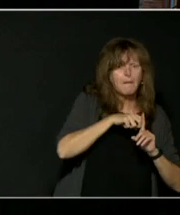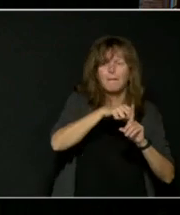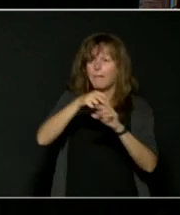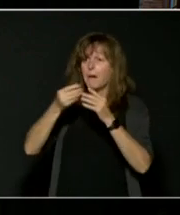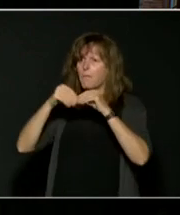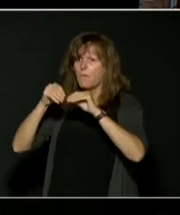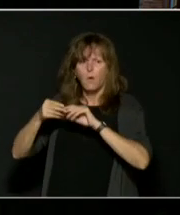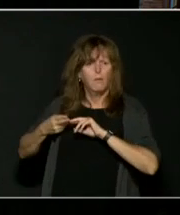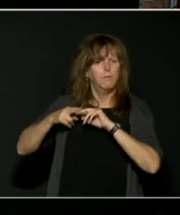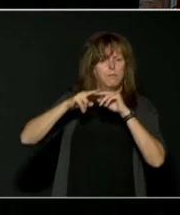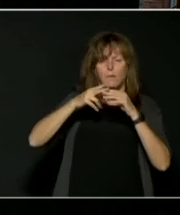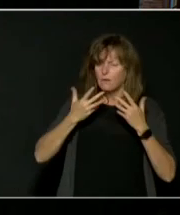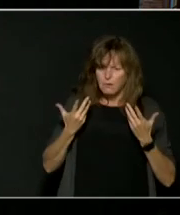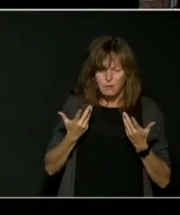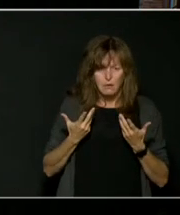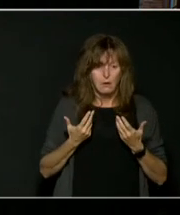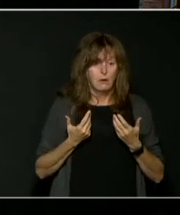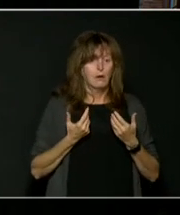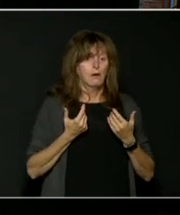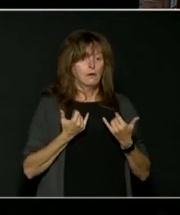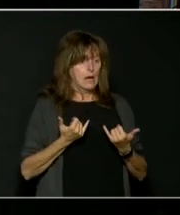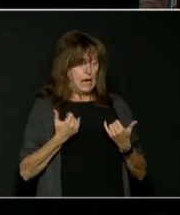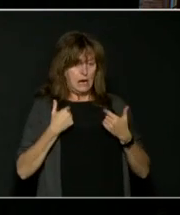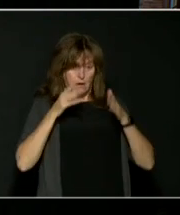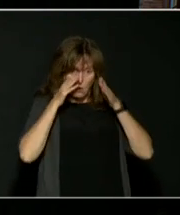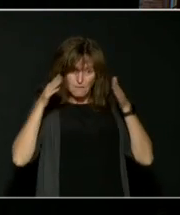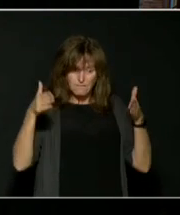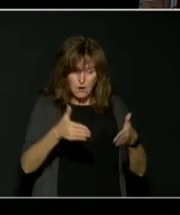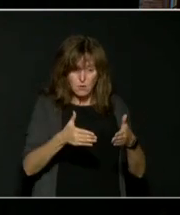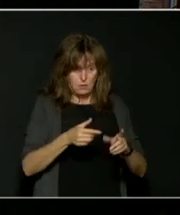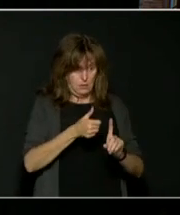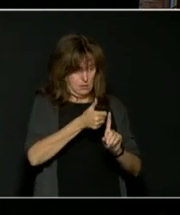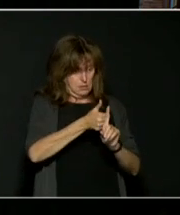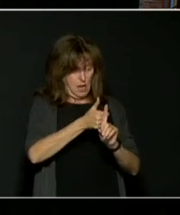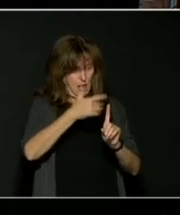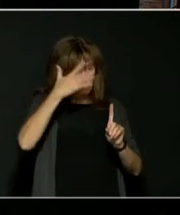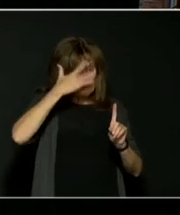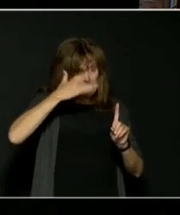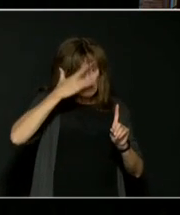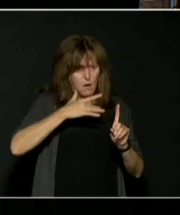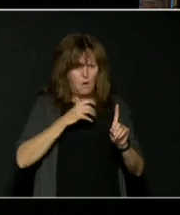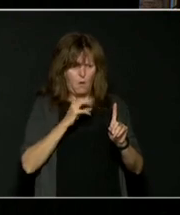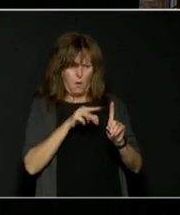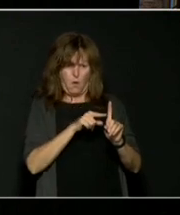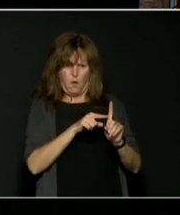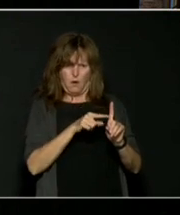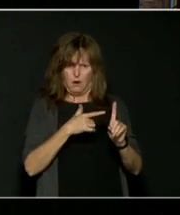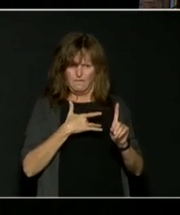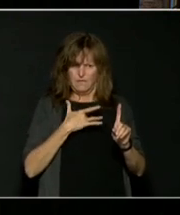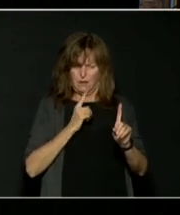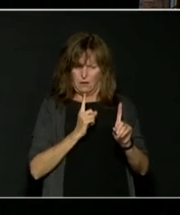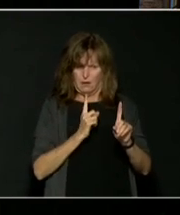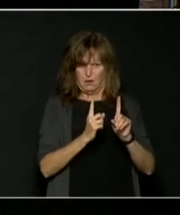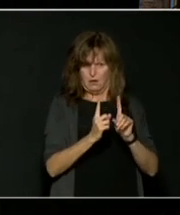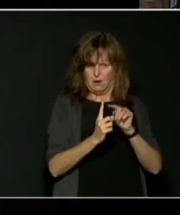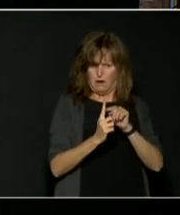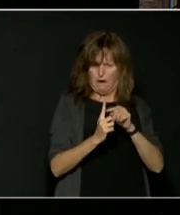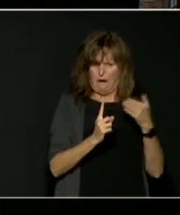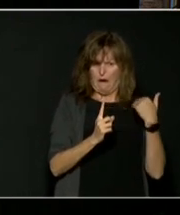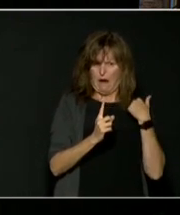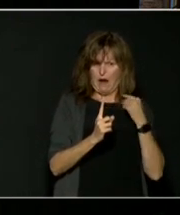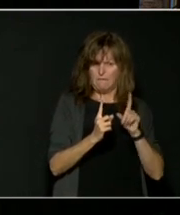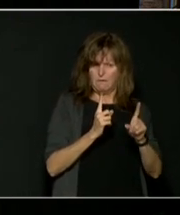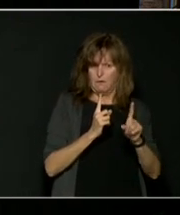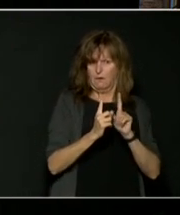to focus on people who are symptomatic, people who are contacts, people in outbreaks, or in very specific populations where we have designated